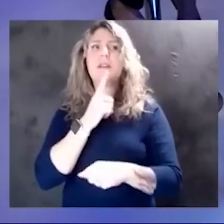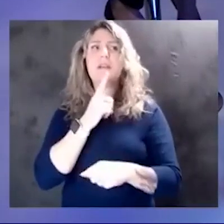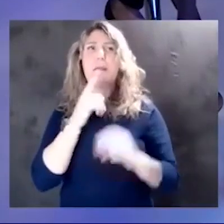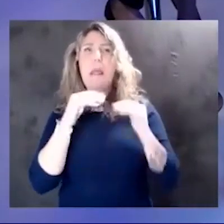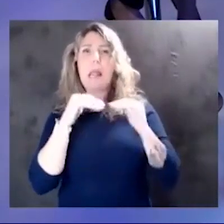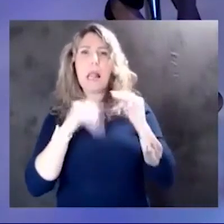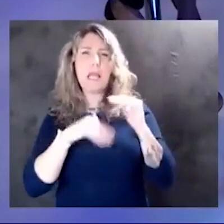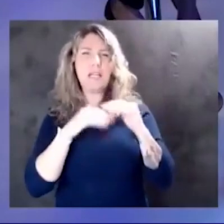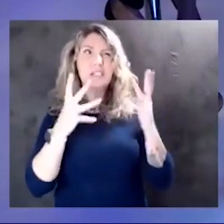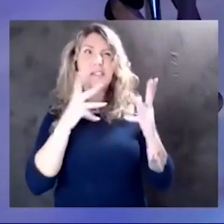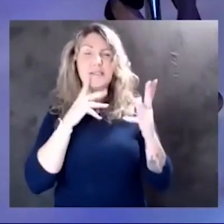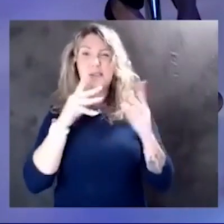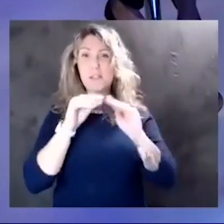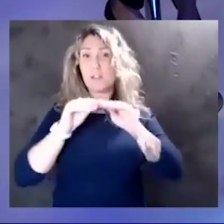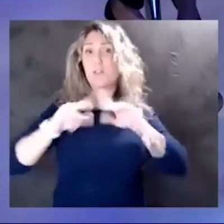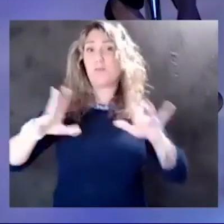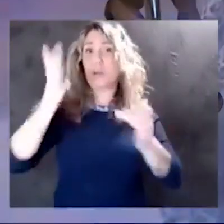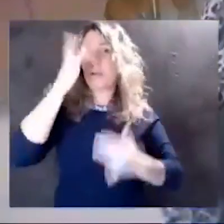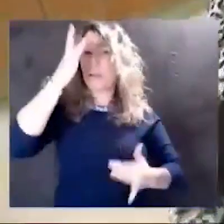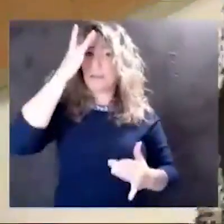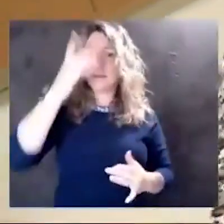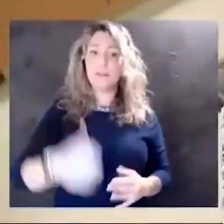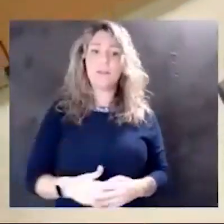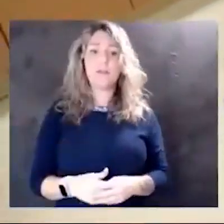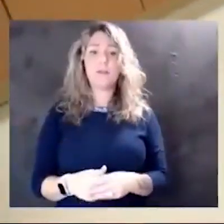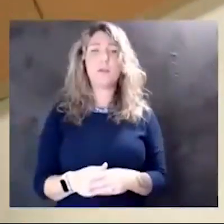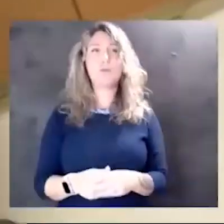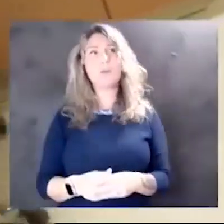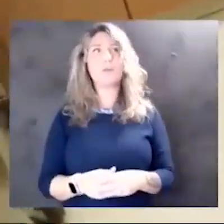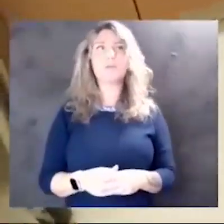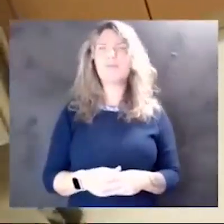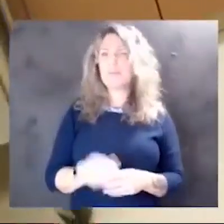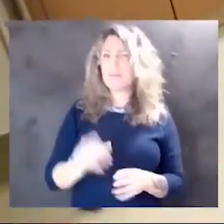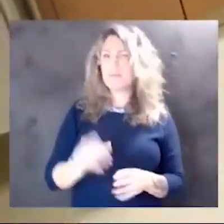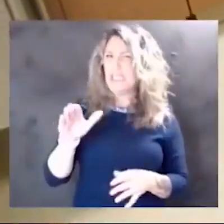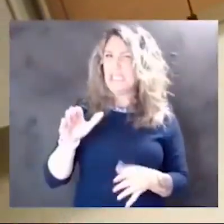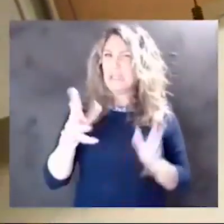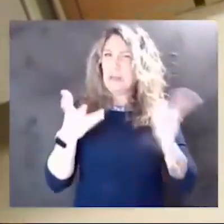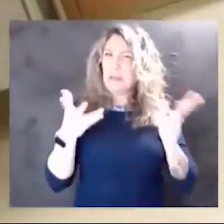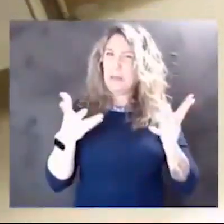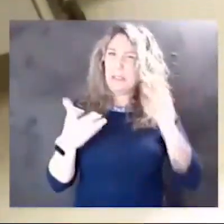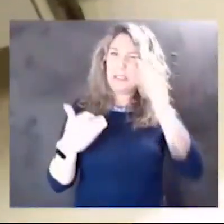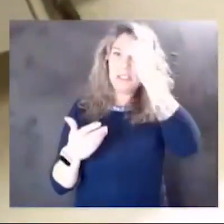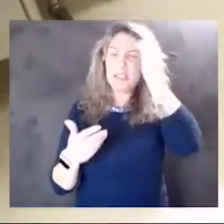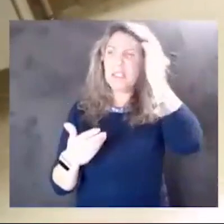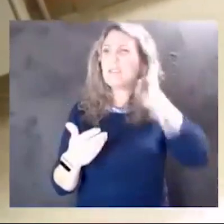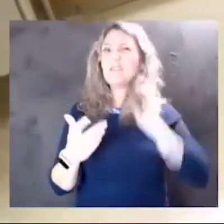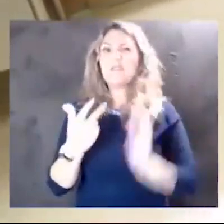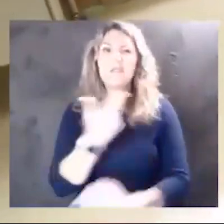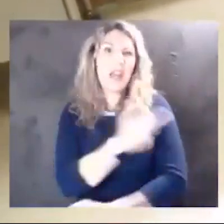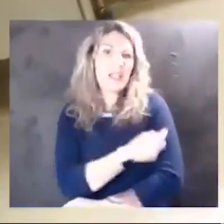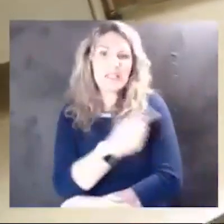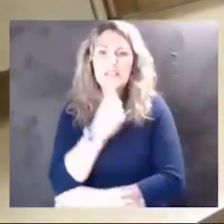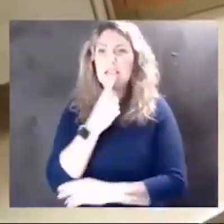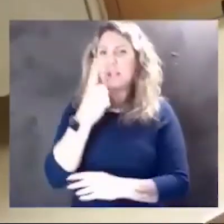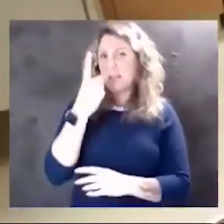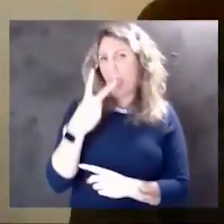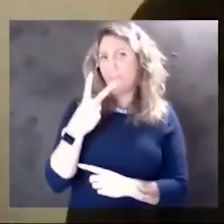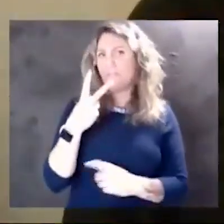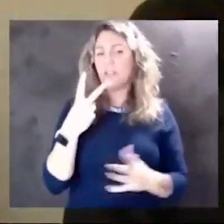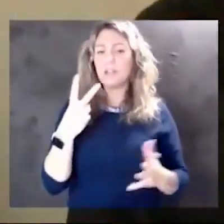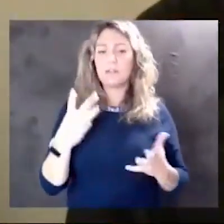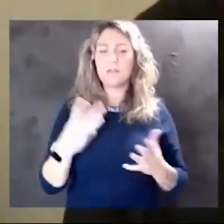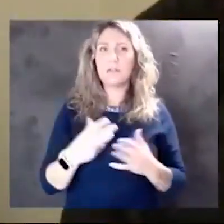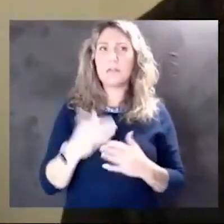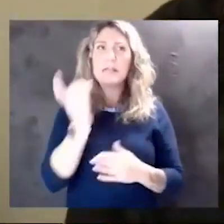spread the disease? Well, we think less likely. I think, Hawk, don't you? That maybe I've seen it by a factor of half, but it's not like where it was with the